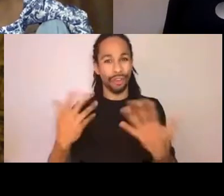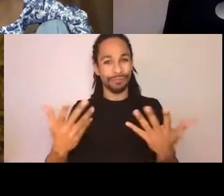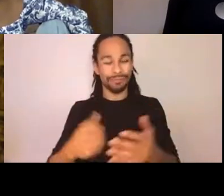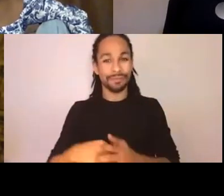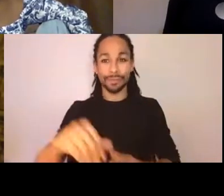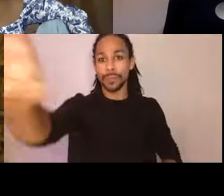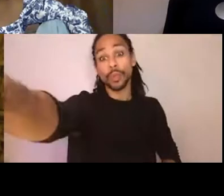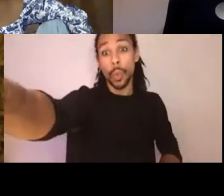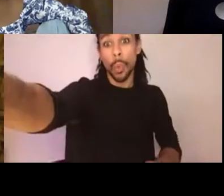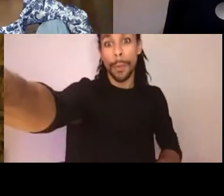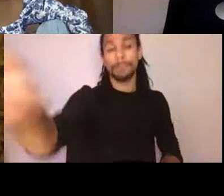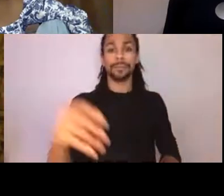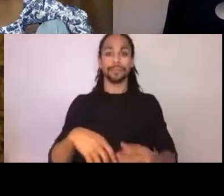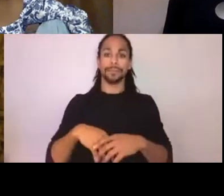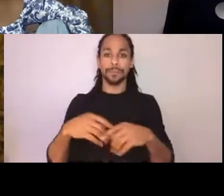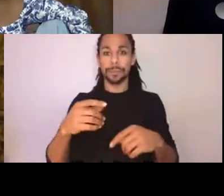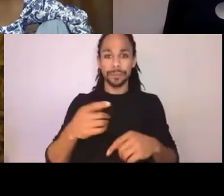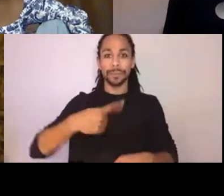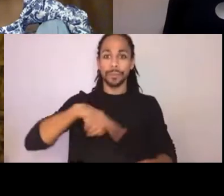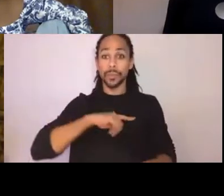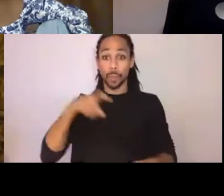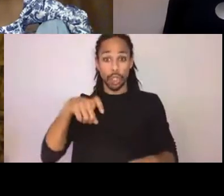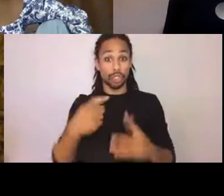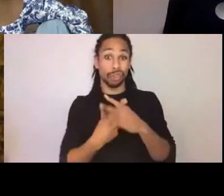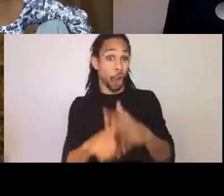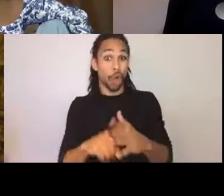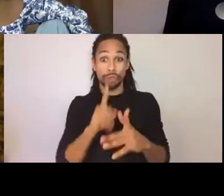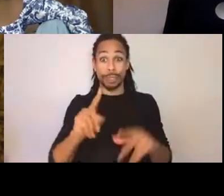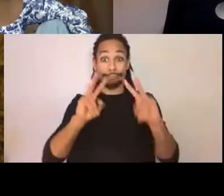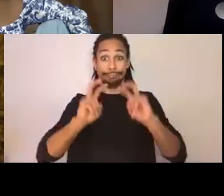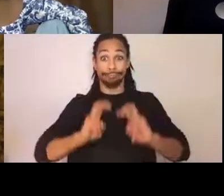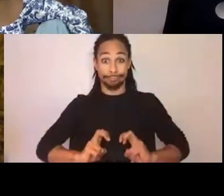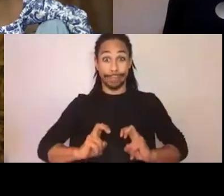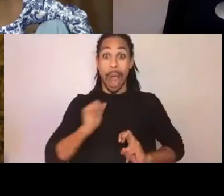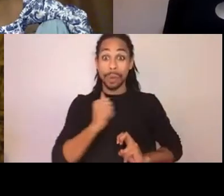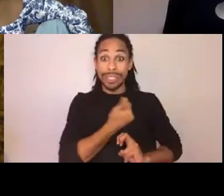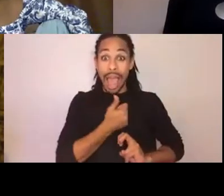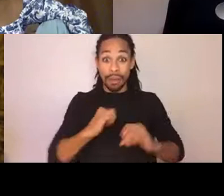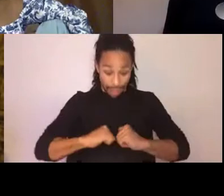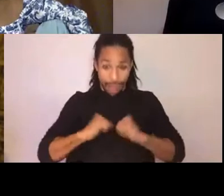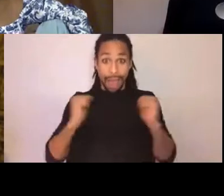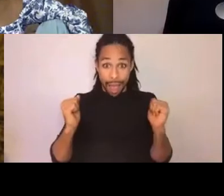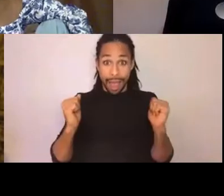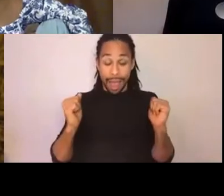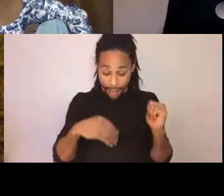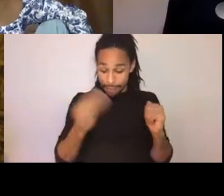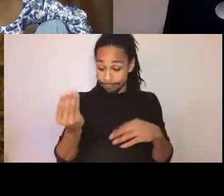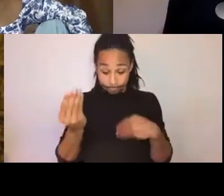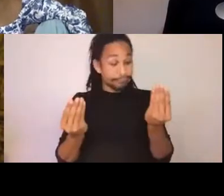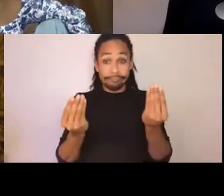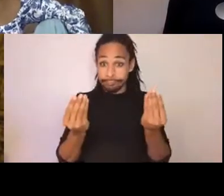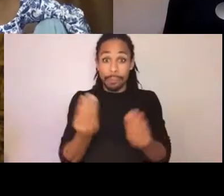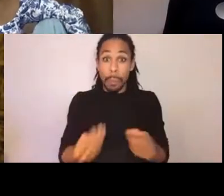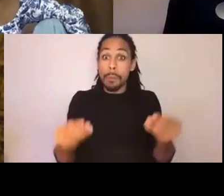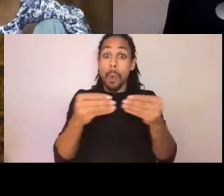I don't know. I think we should start looking at our own, like within ourselves, in the institutions that we want to build.